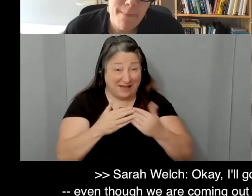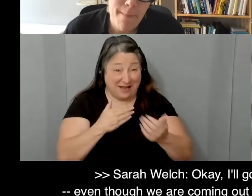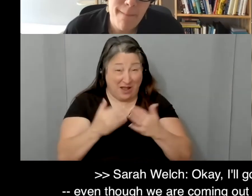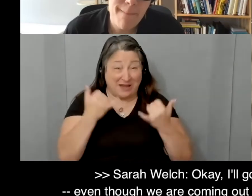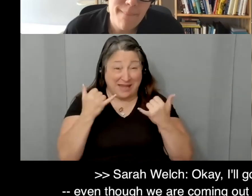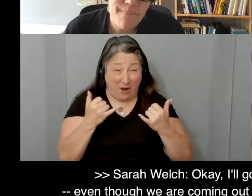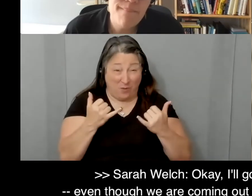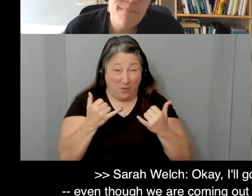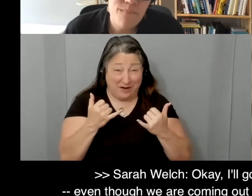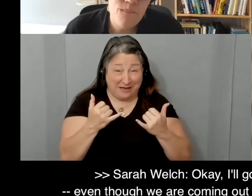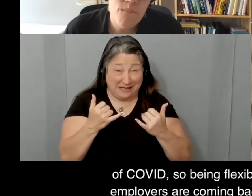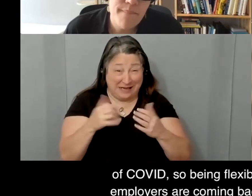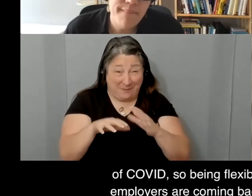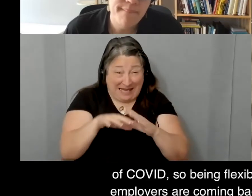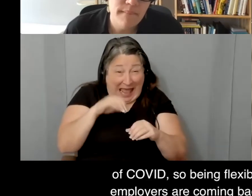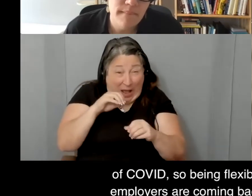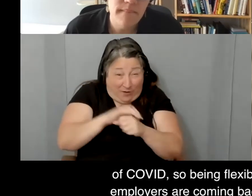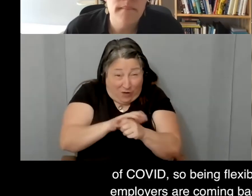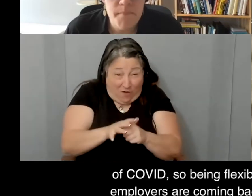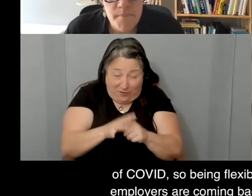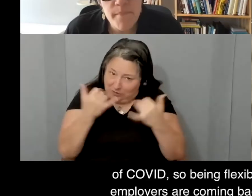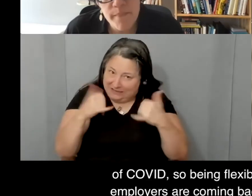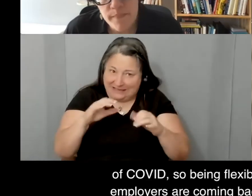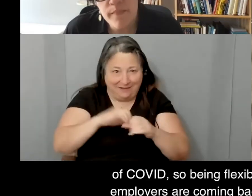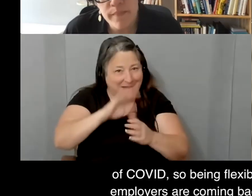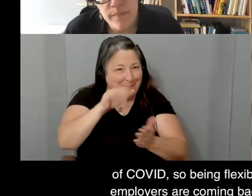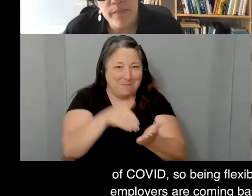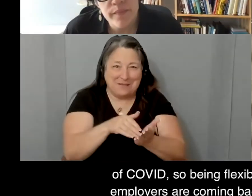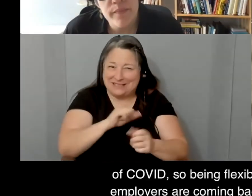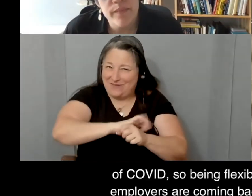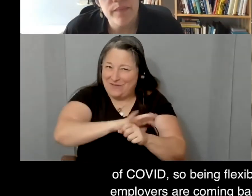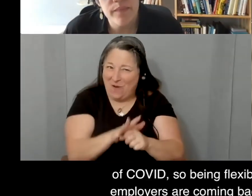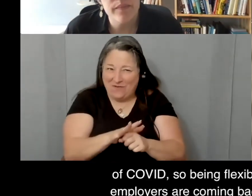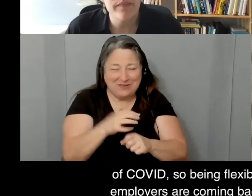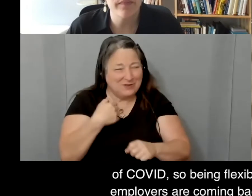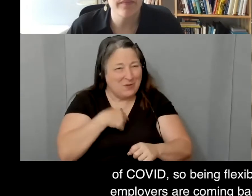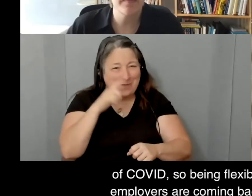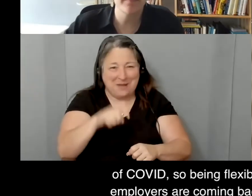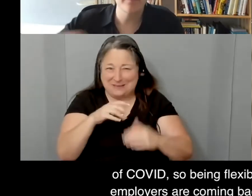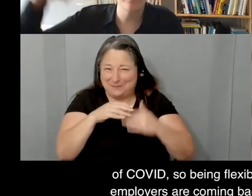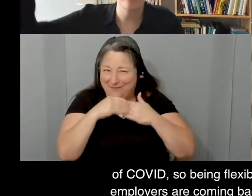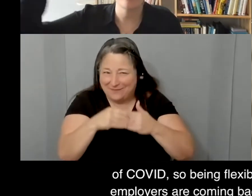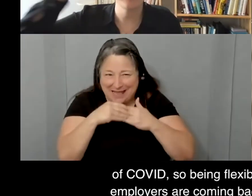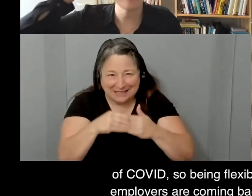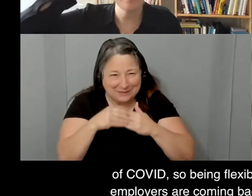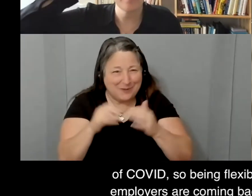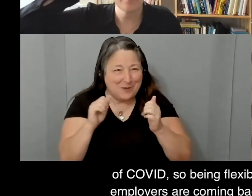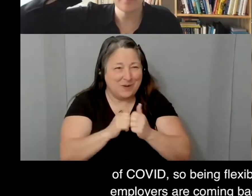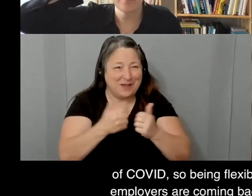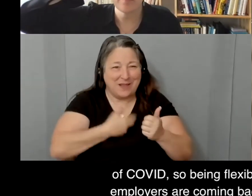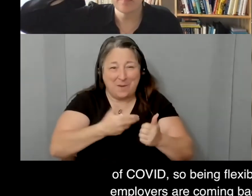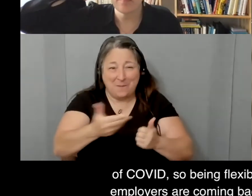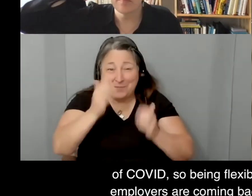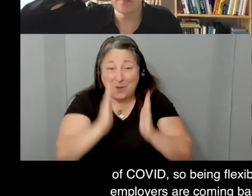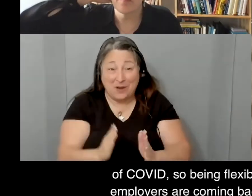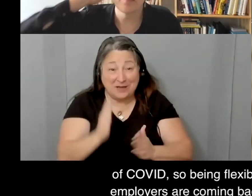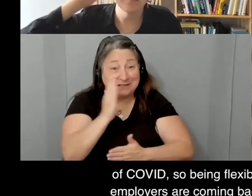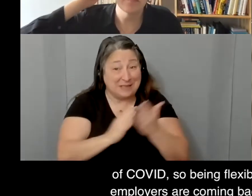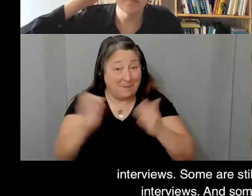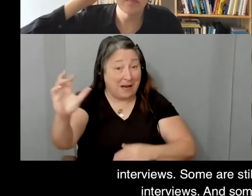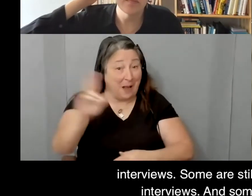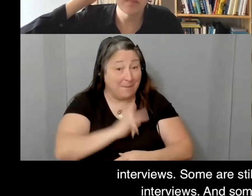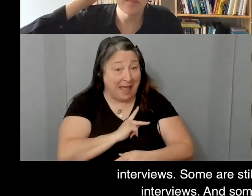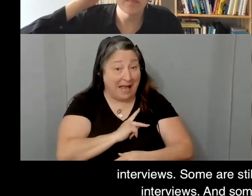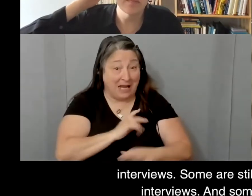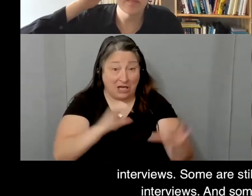COVID, we are still in the midst of COVID. So being flexible with employers, some employers are coming back and doing